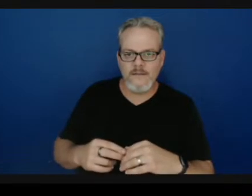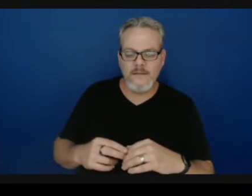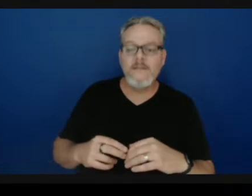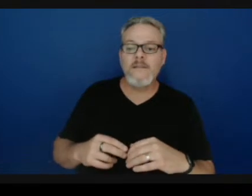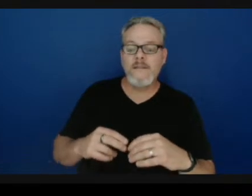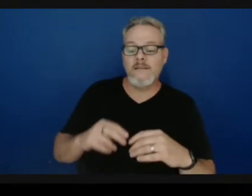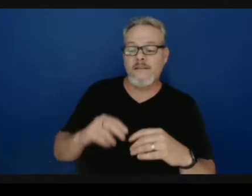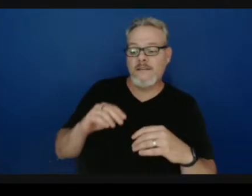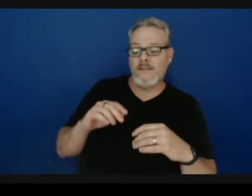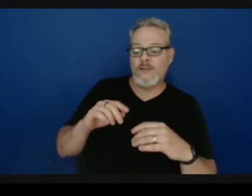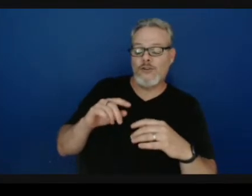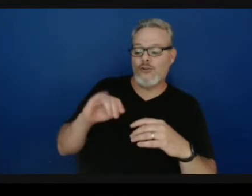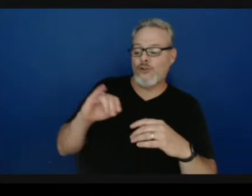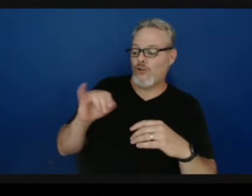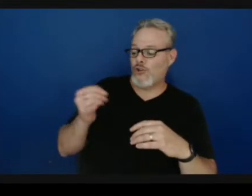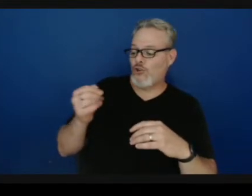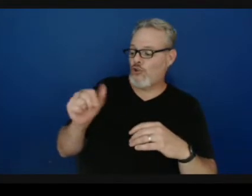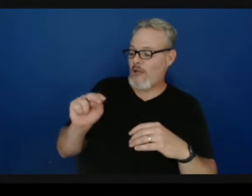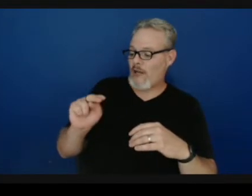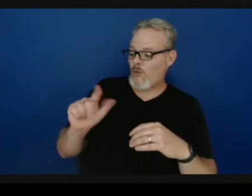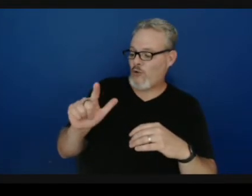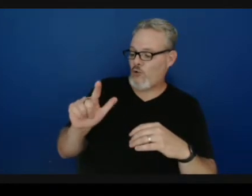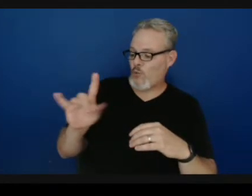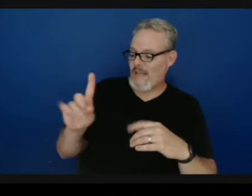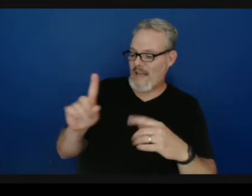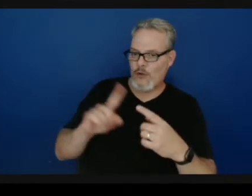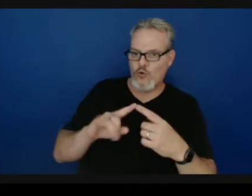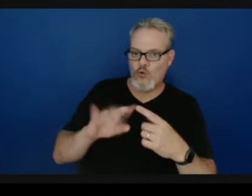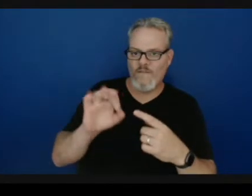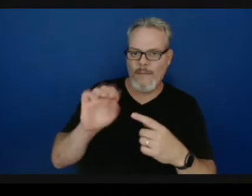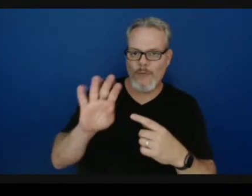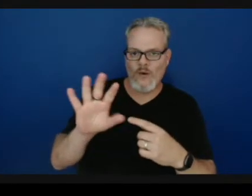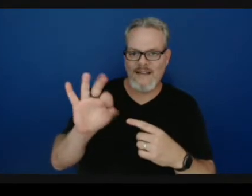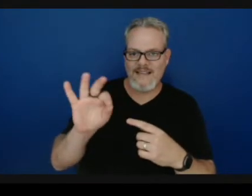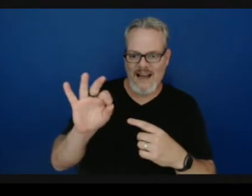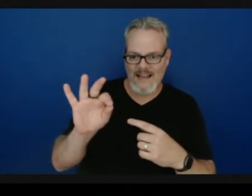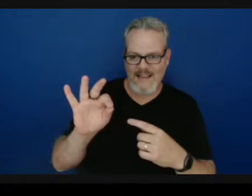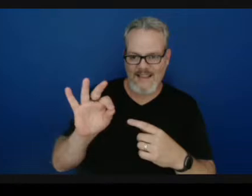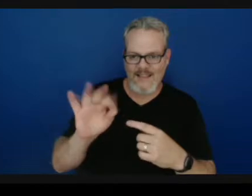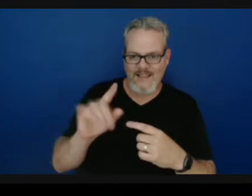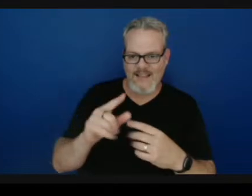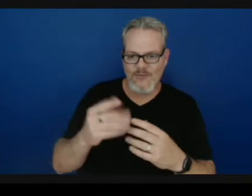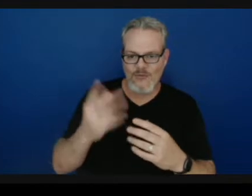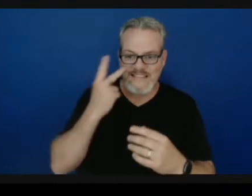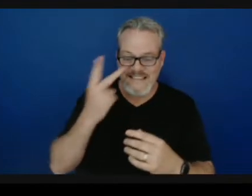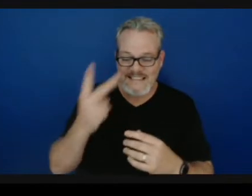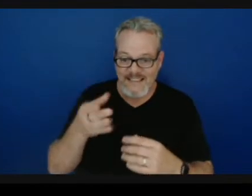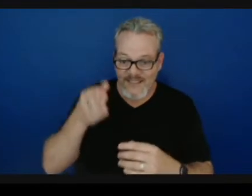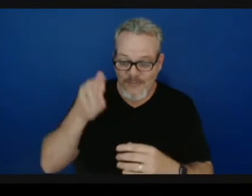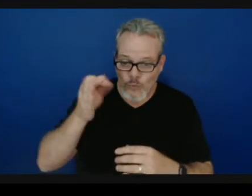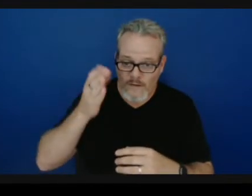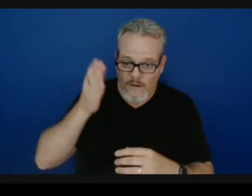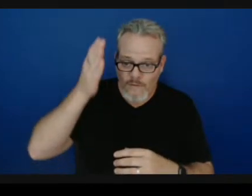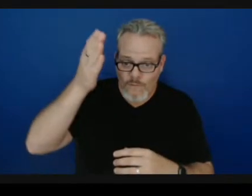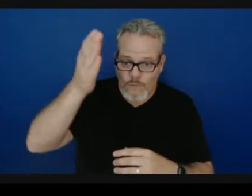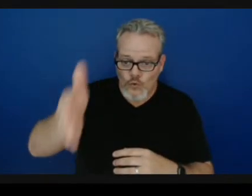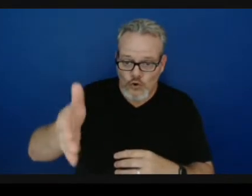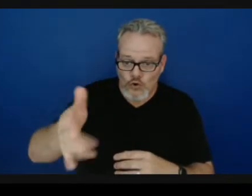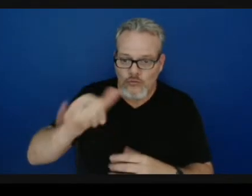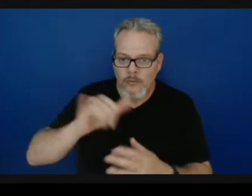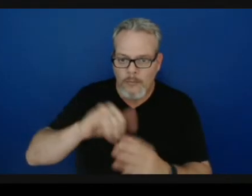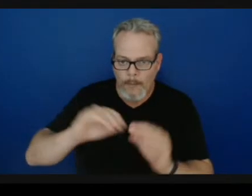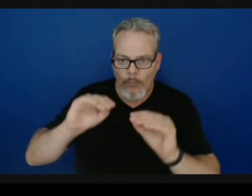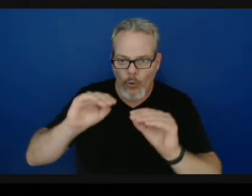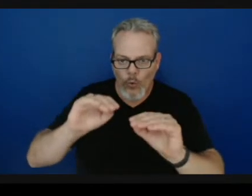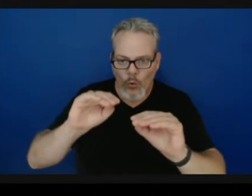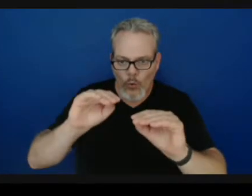9th. And then going forward, our focus shifts back to the Caldera. Going